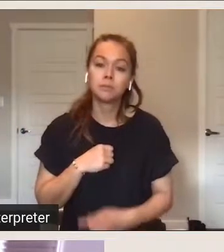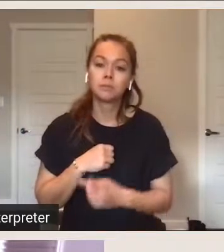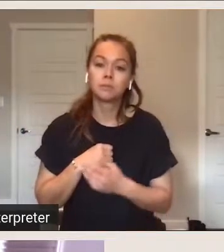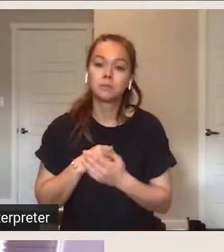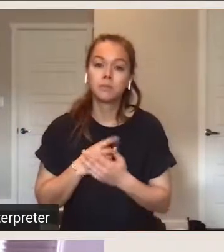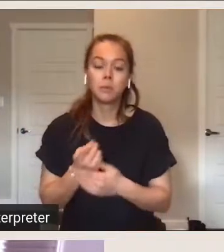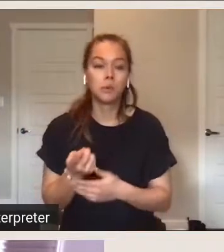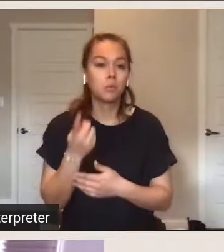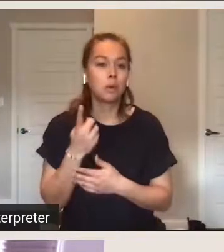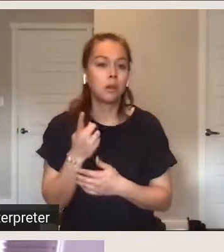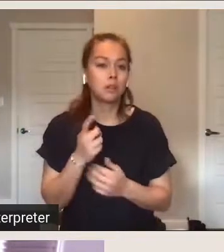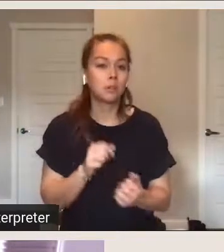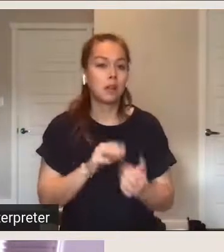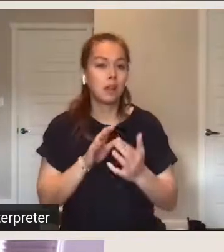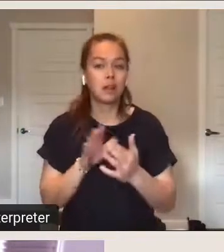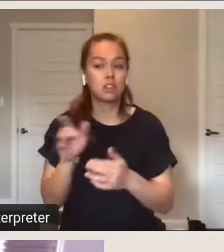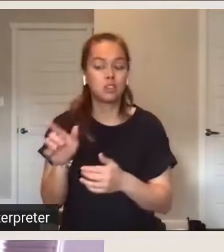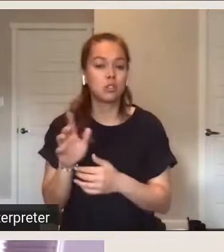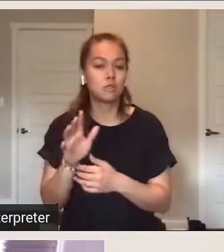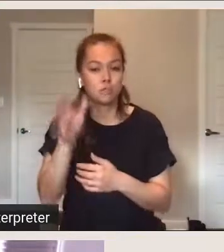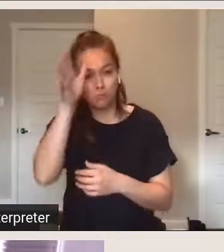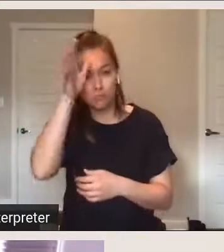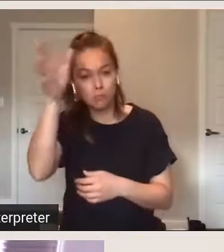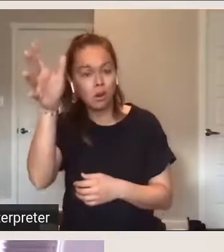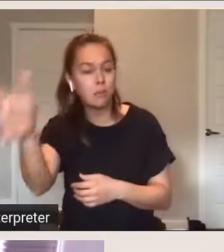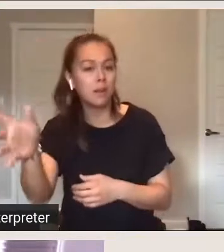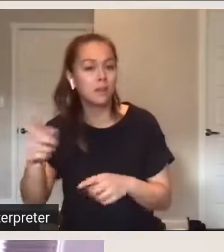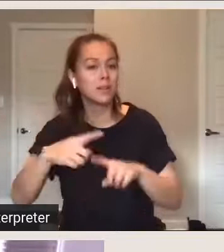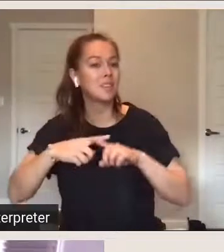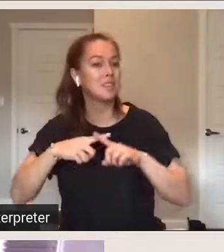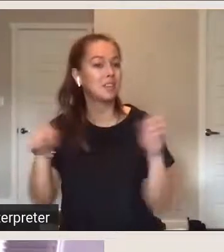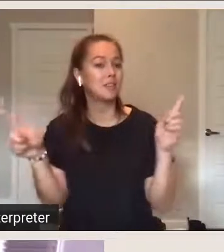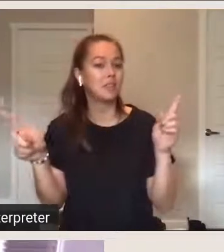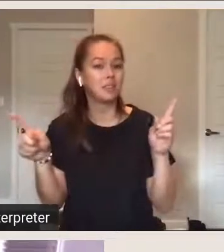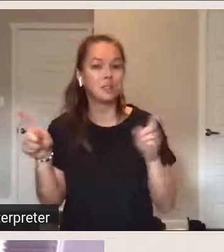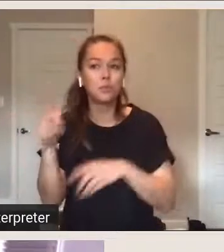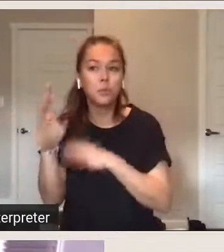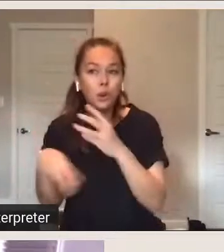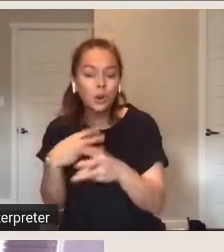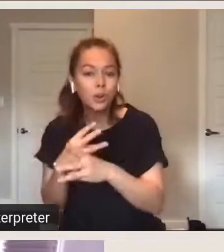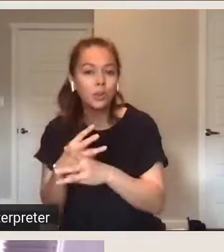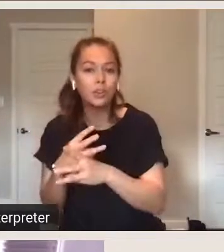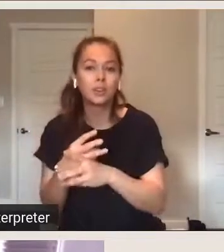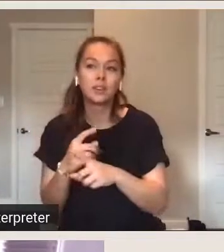to be in another dimension or like in another